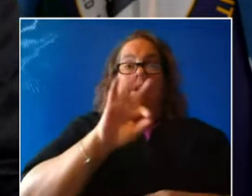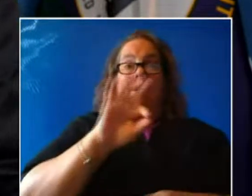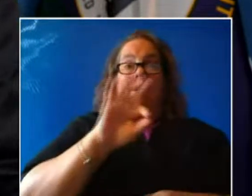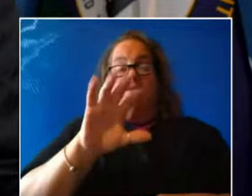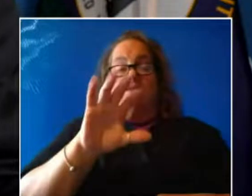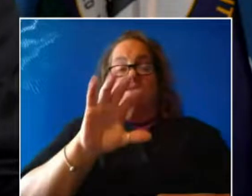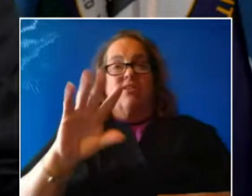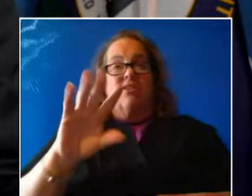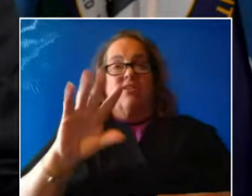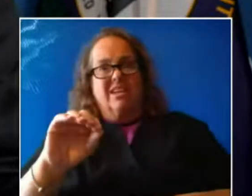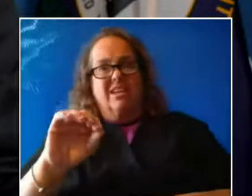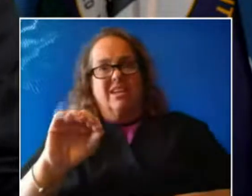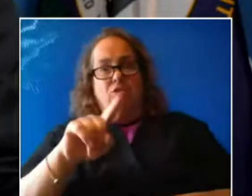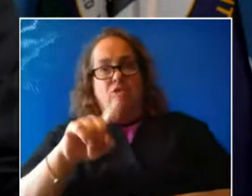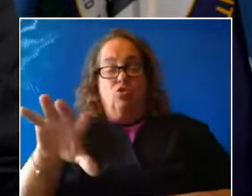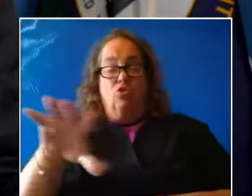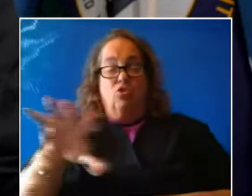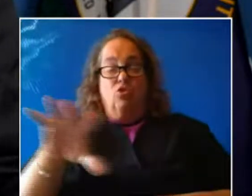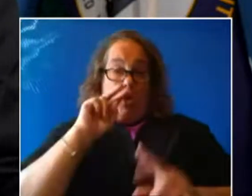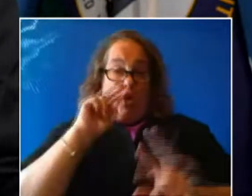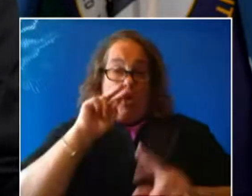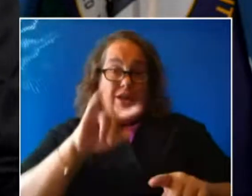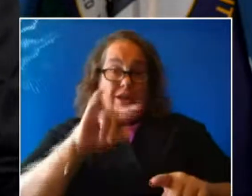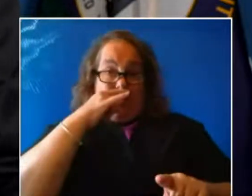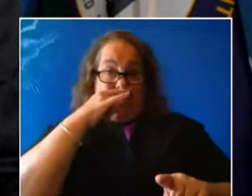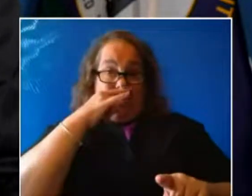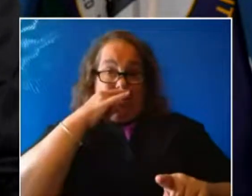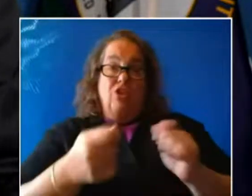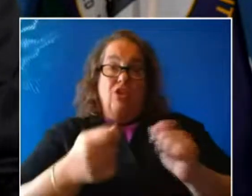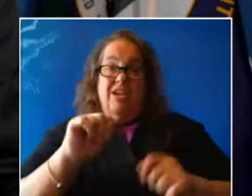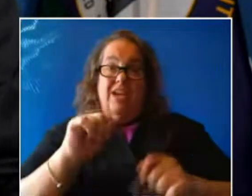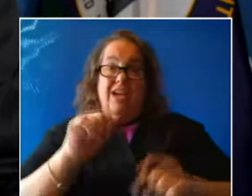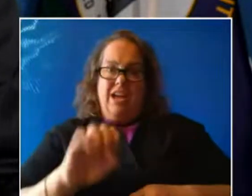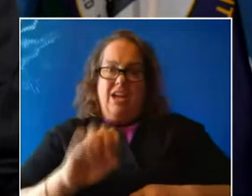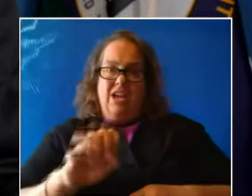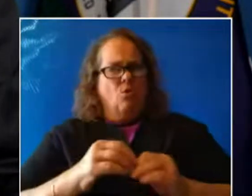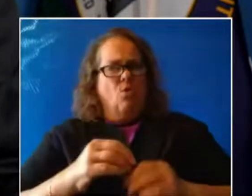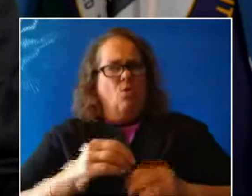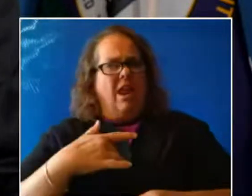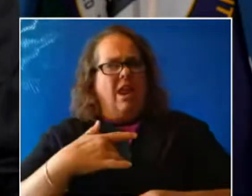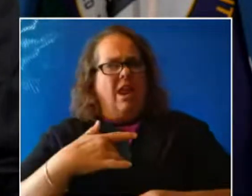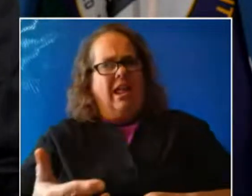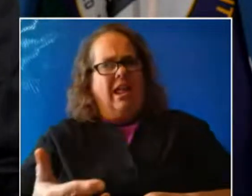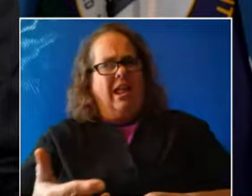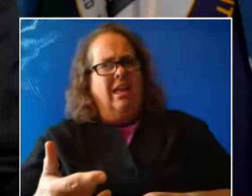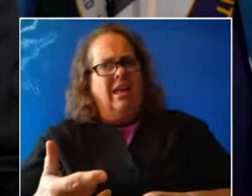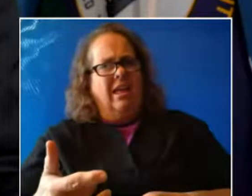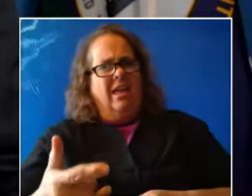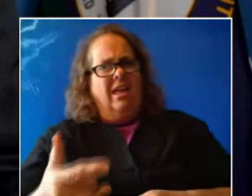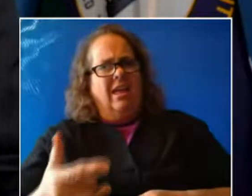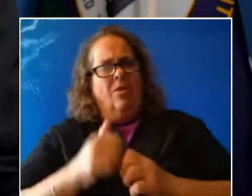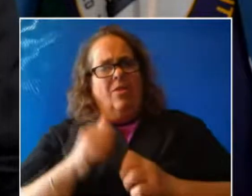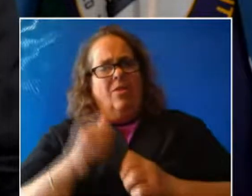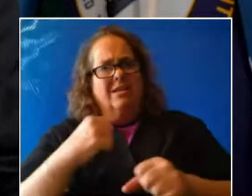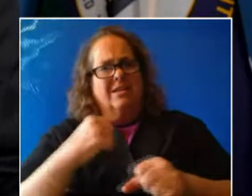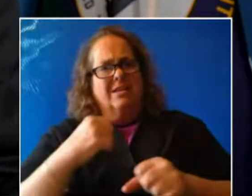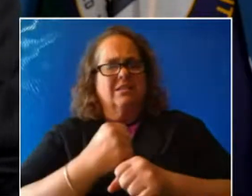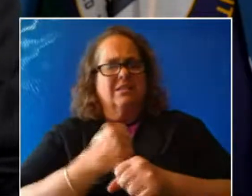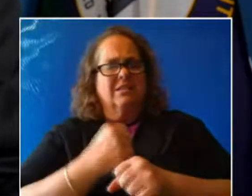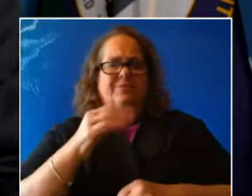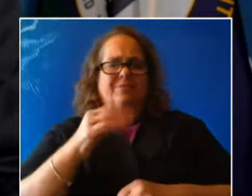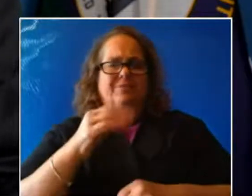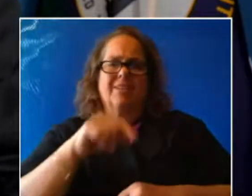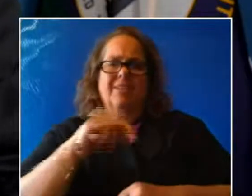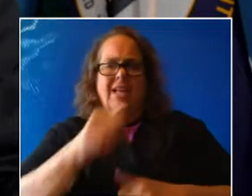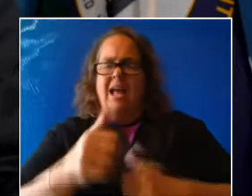a lot more likely than even that statistic. So this has not been helpful at